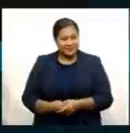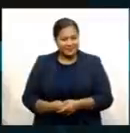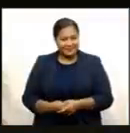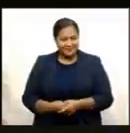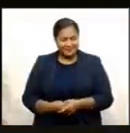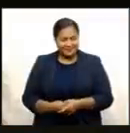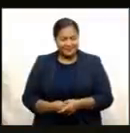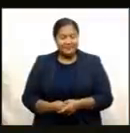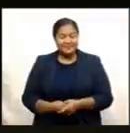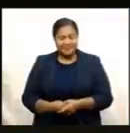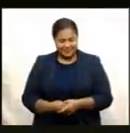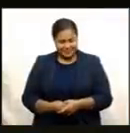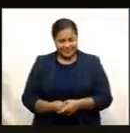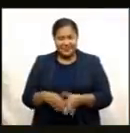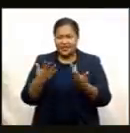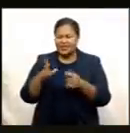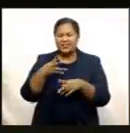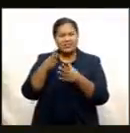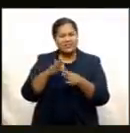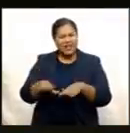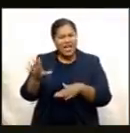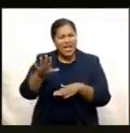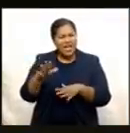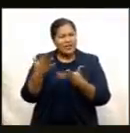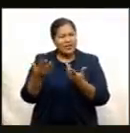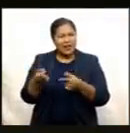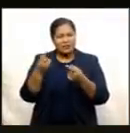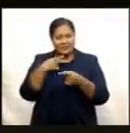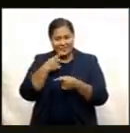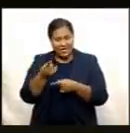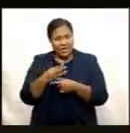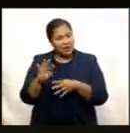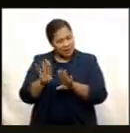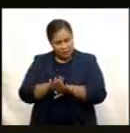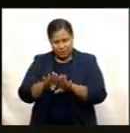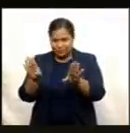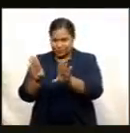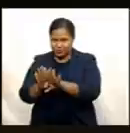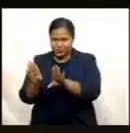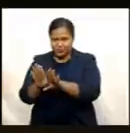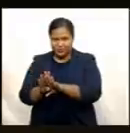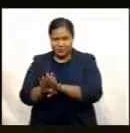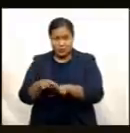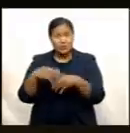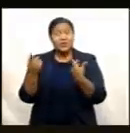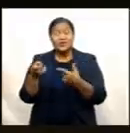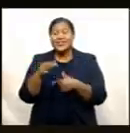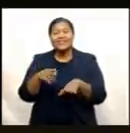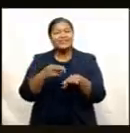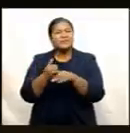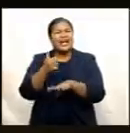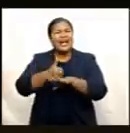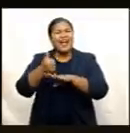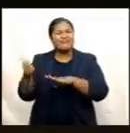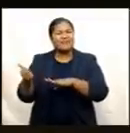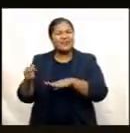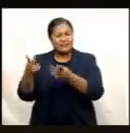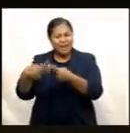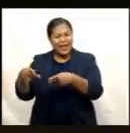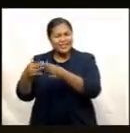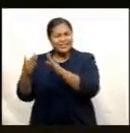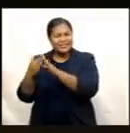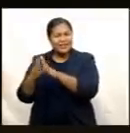Edwin, the area where the 4 cases are located has been cordoned off. A handful of government quarters have been cordoned off for the